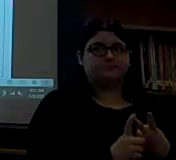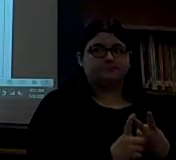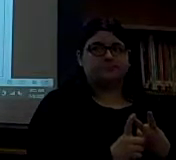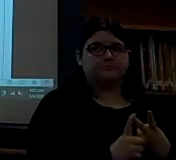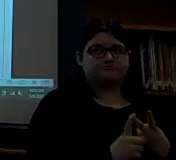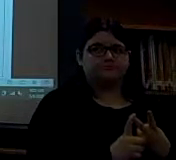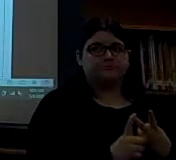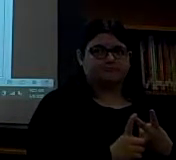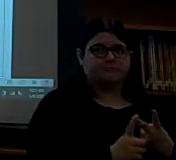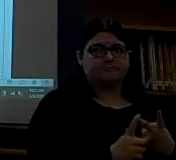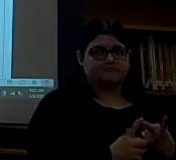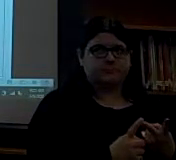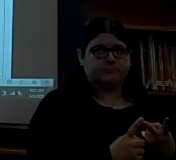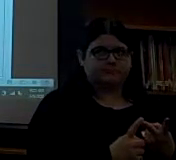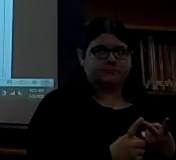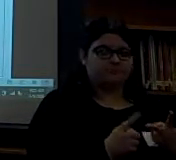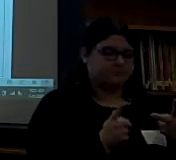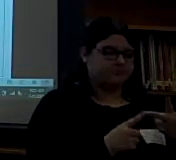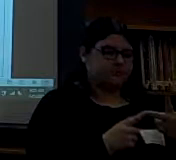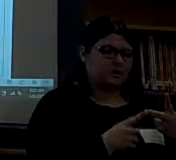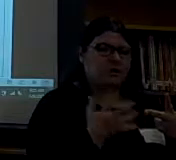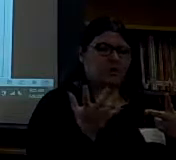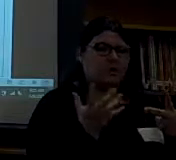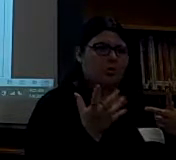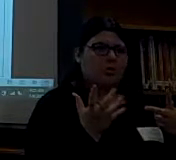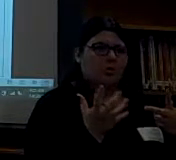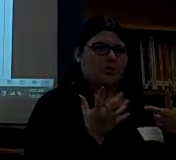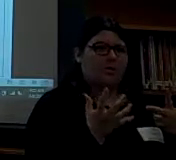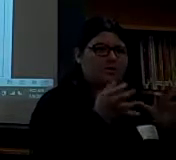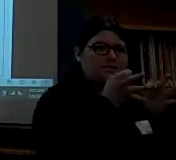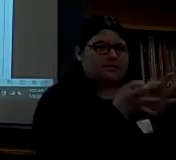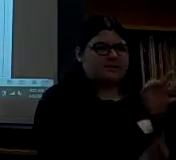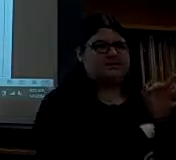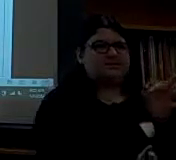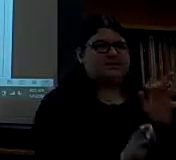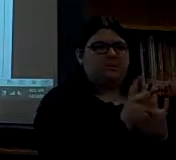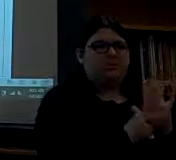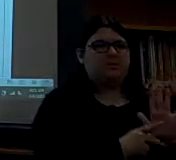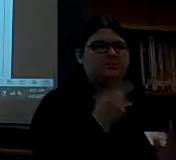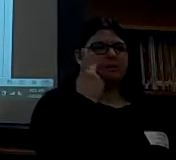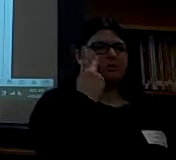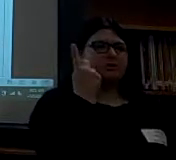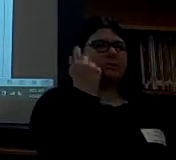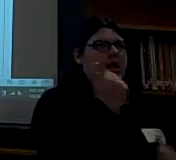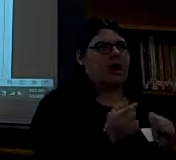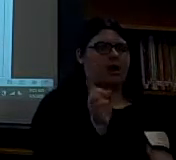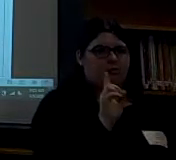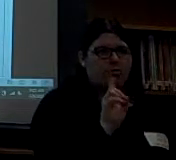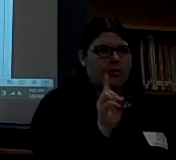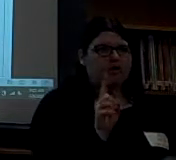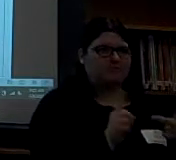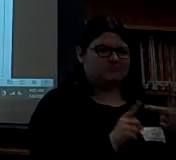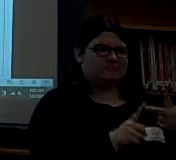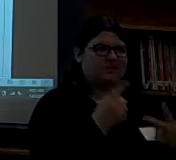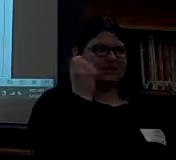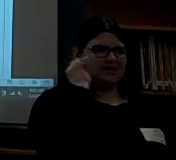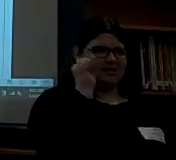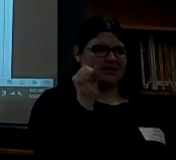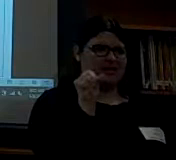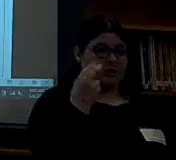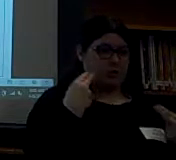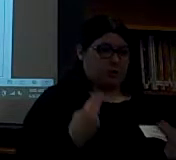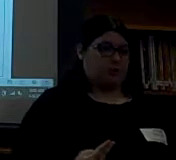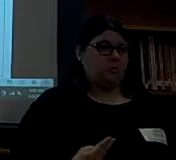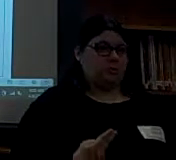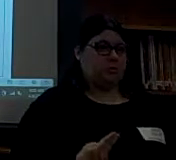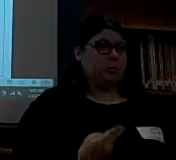something that I call the yuck factor. And the yuck factor is a very simple principle, but you're going to see it everywhere now. The yuck factor is this idea that when human